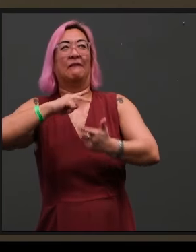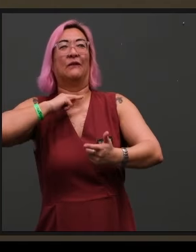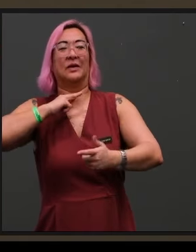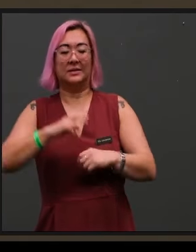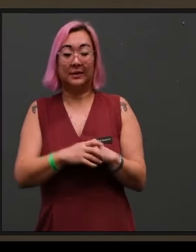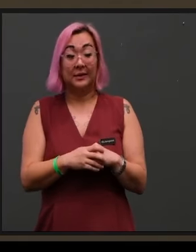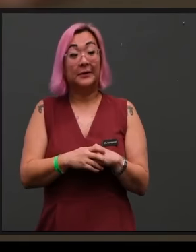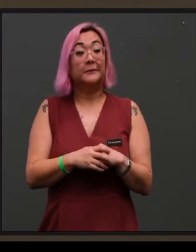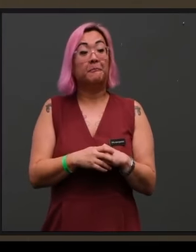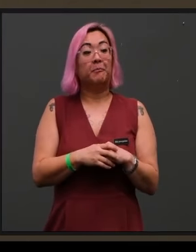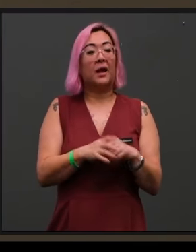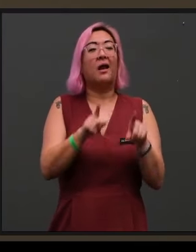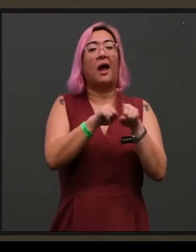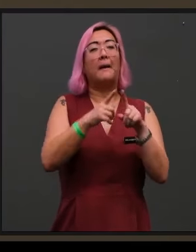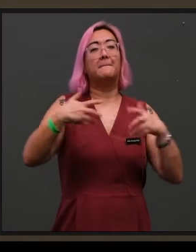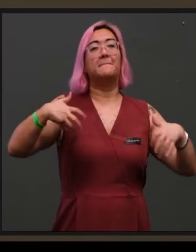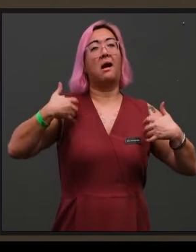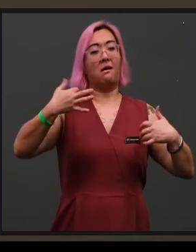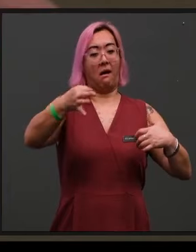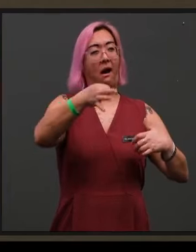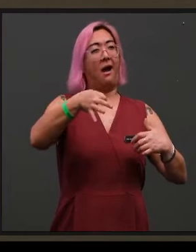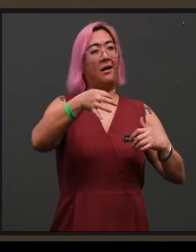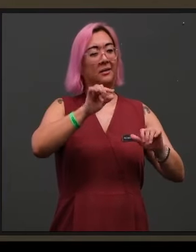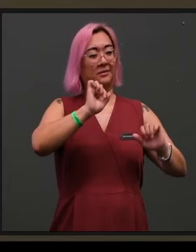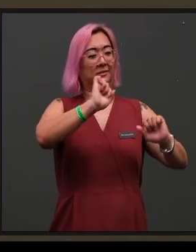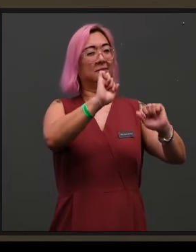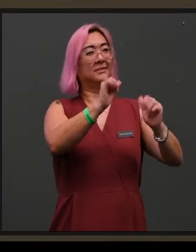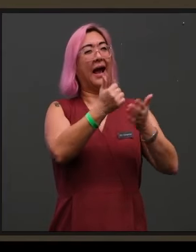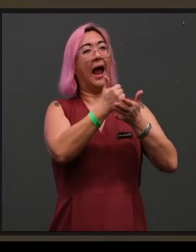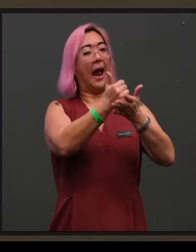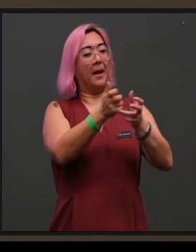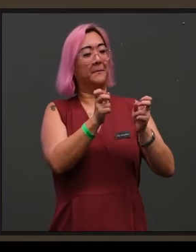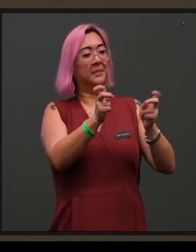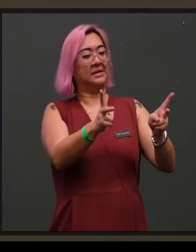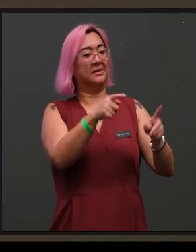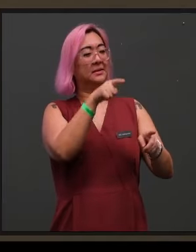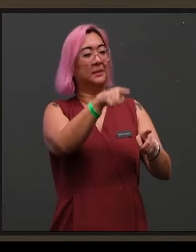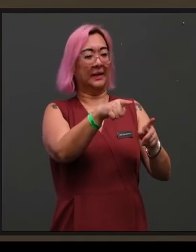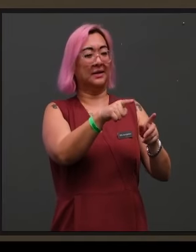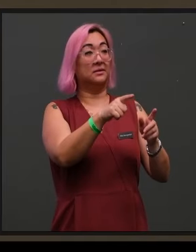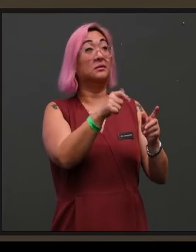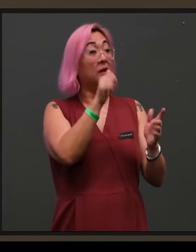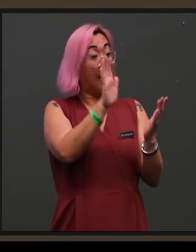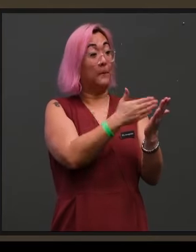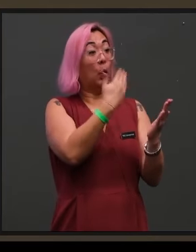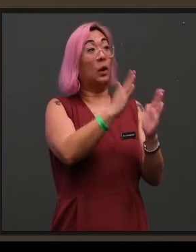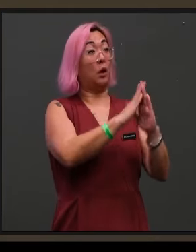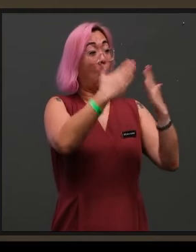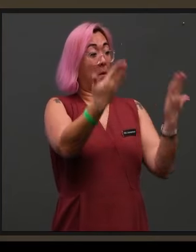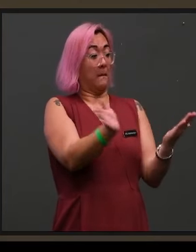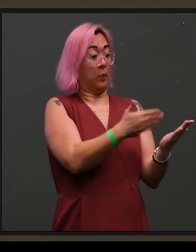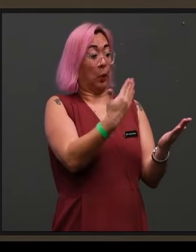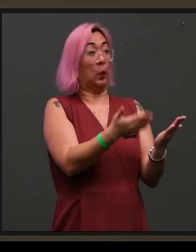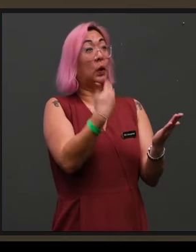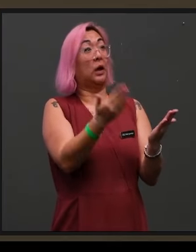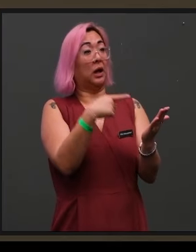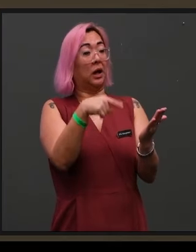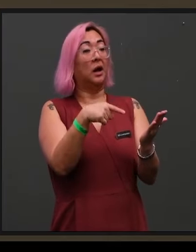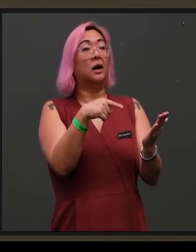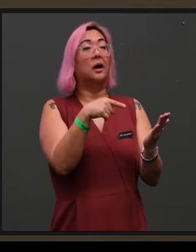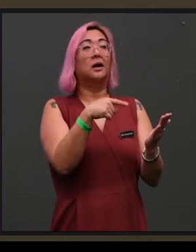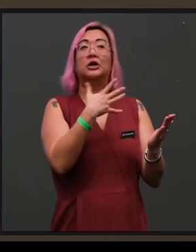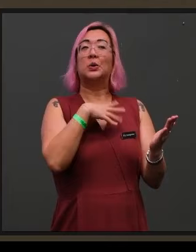and it's kind of does the same job, but without voice acting, which is probably a lesson I'll take for next